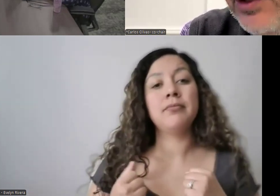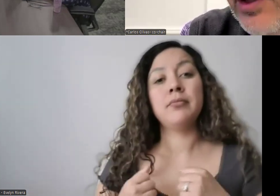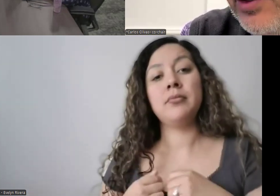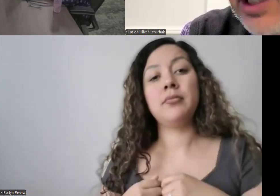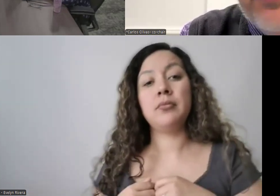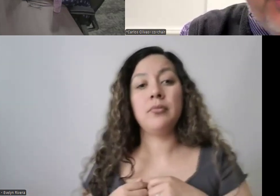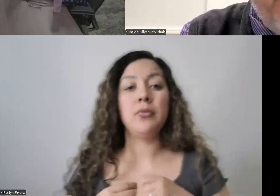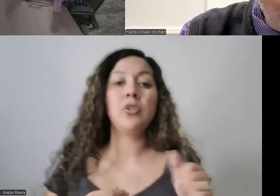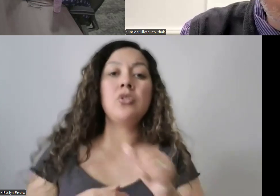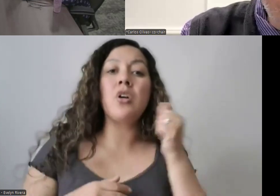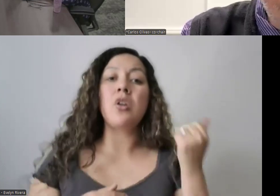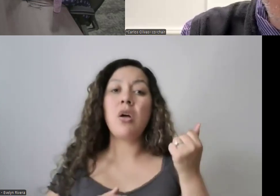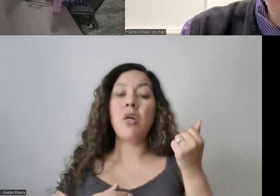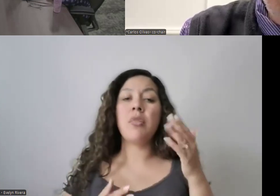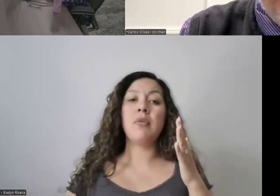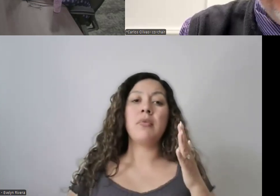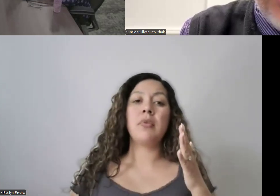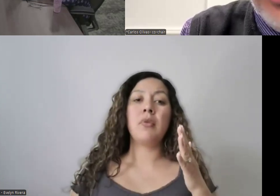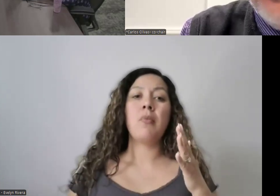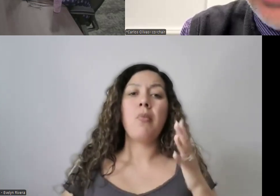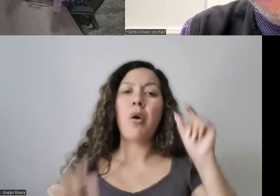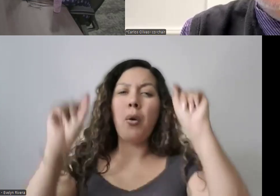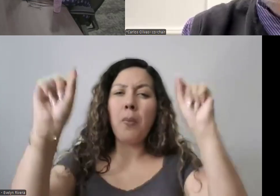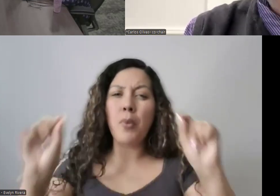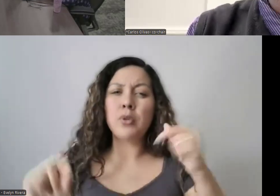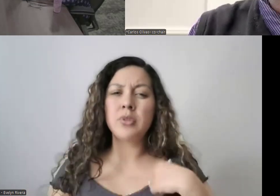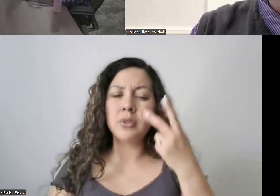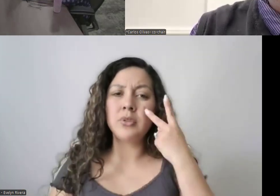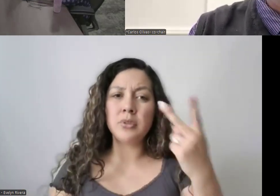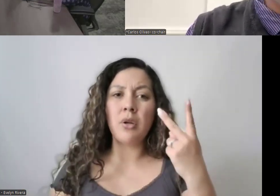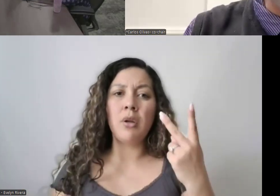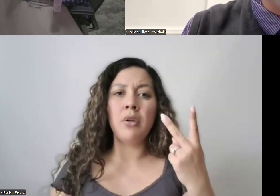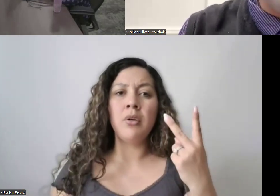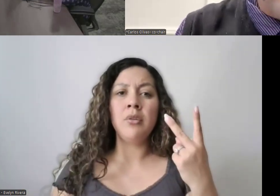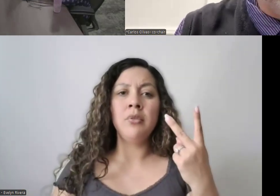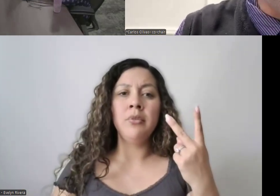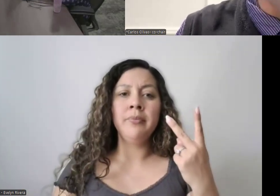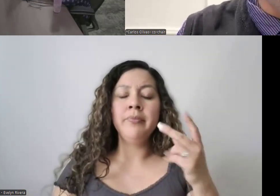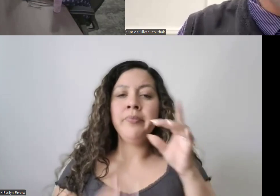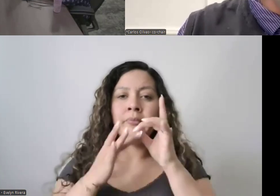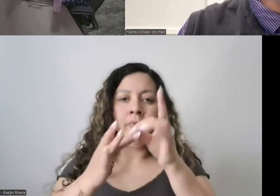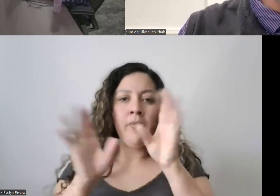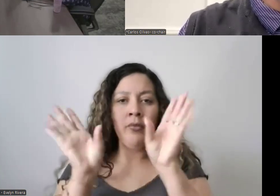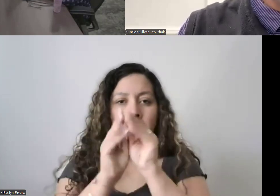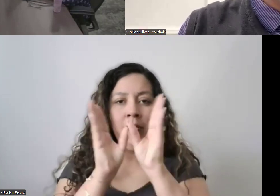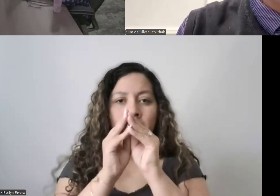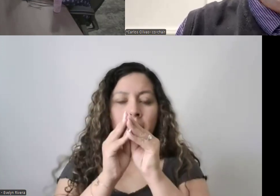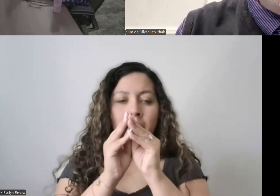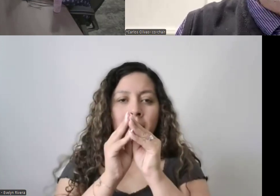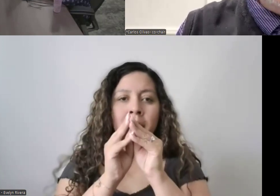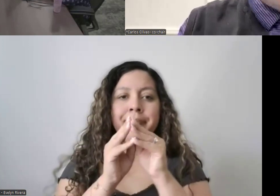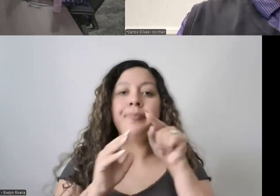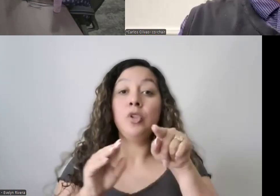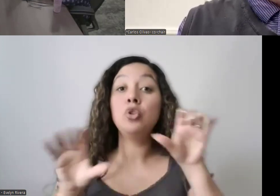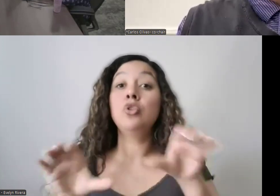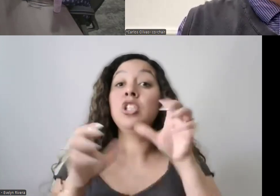There was another kind of post that I saw that, there's in leadership conferences where you do this trust